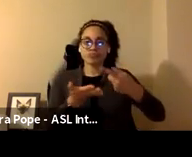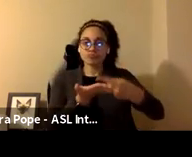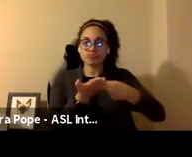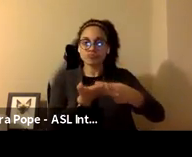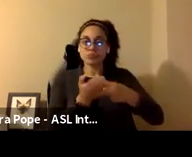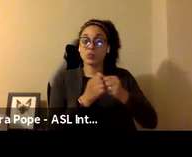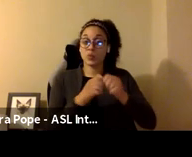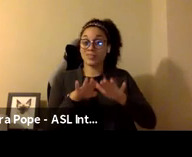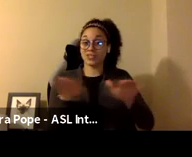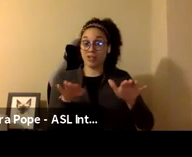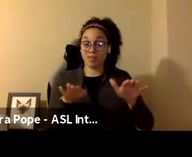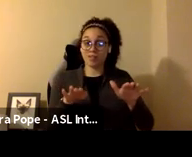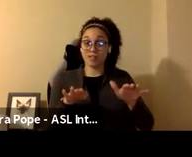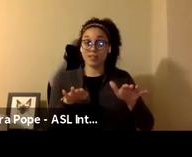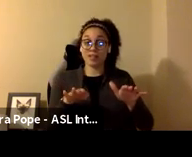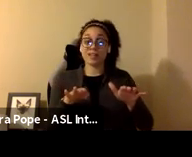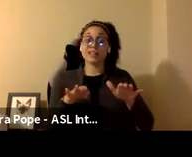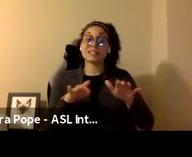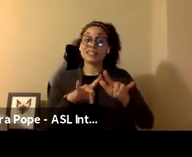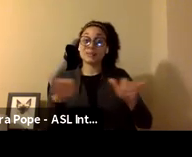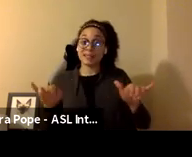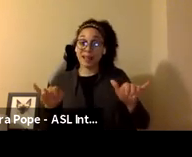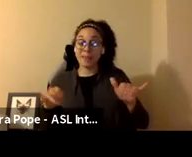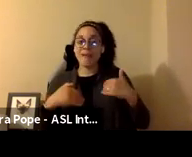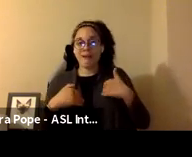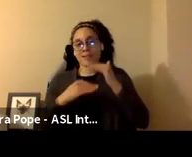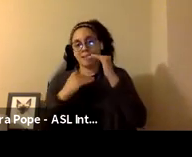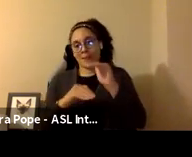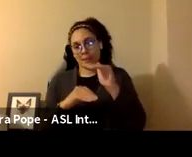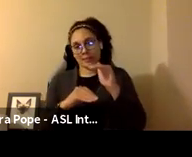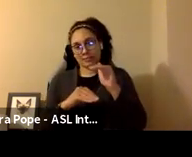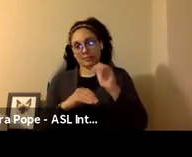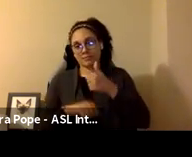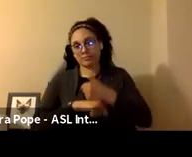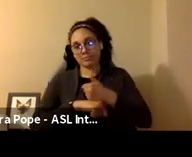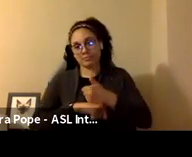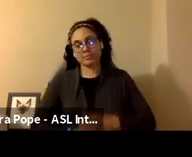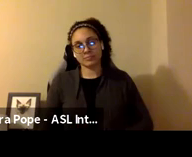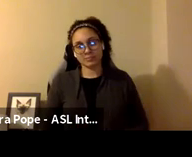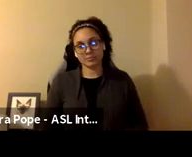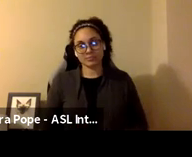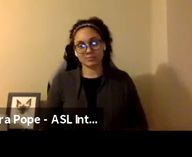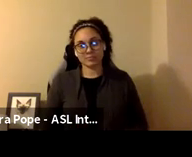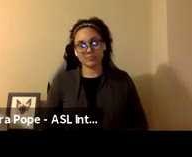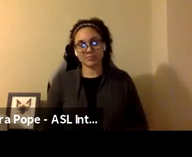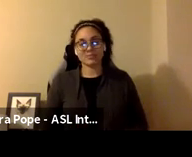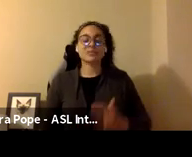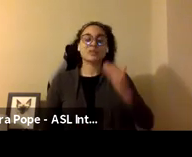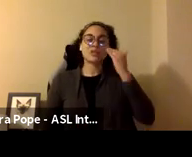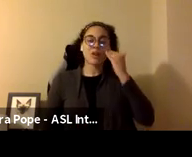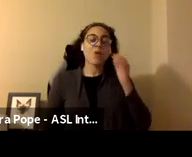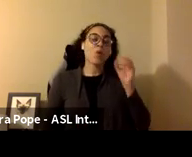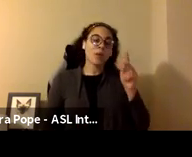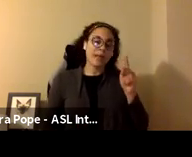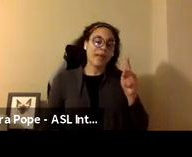but also have your hard nose ready to go. Know what you're willing to make exceptions